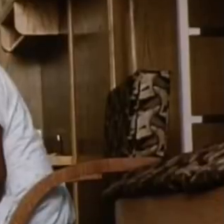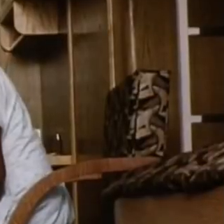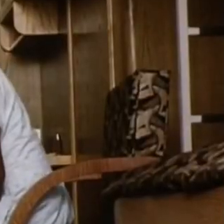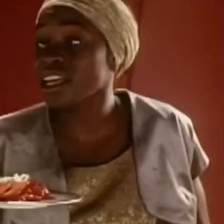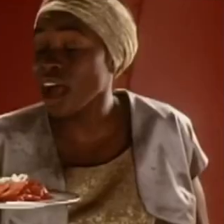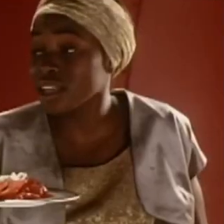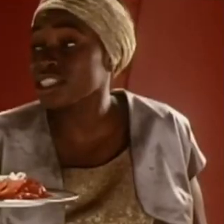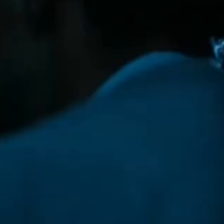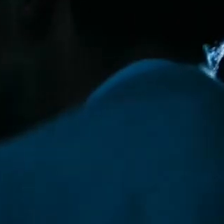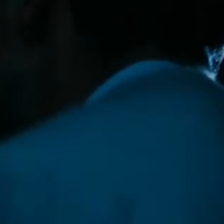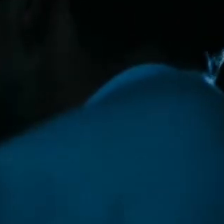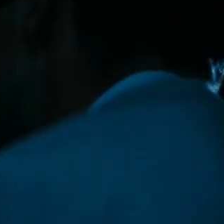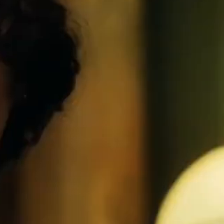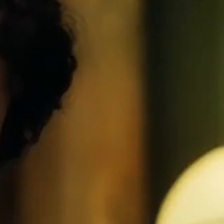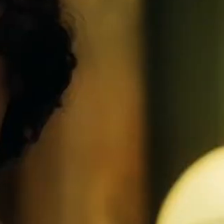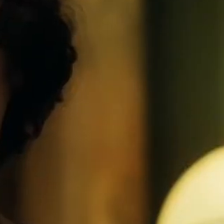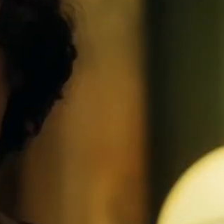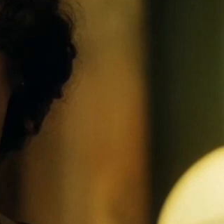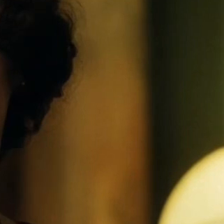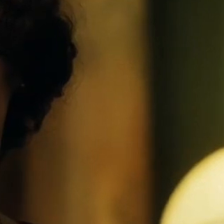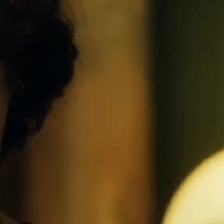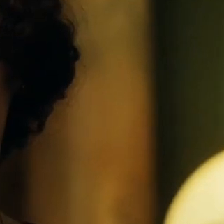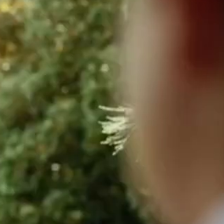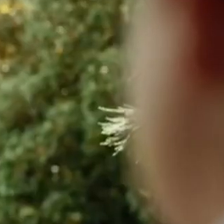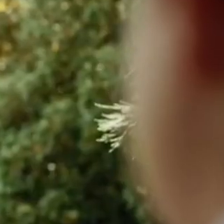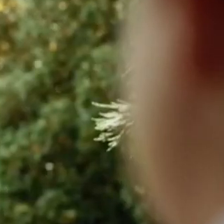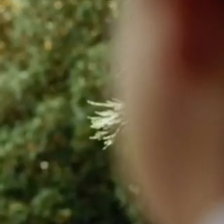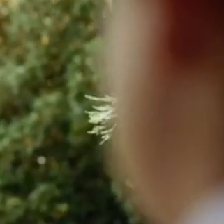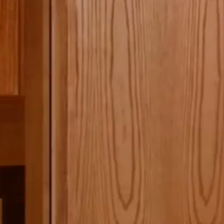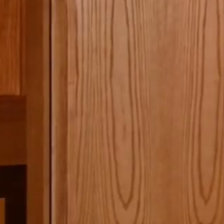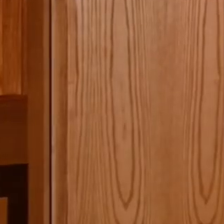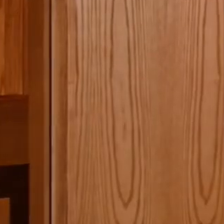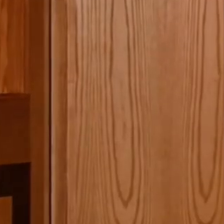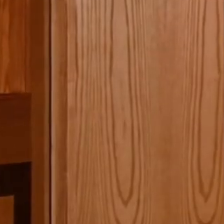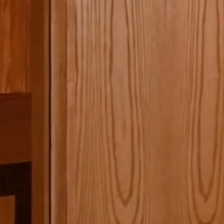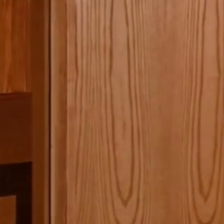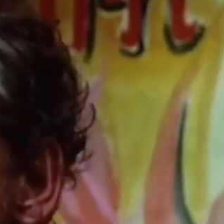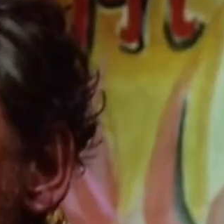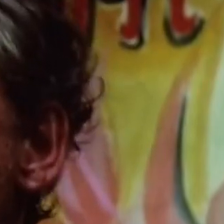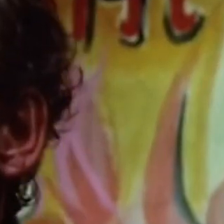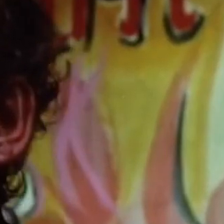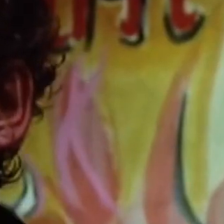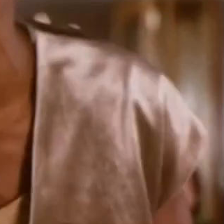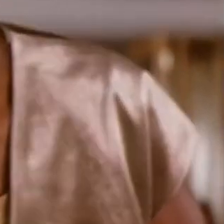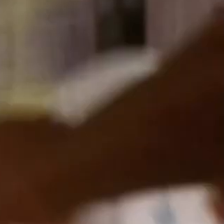I have got two husbands. How nice for you. Senor Neville has secrets.